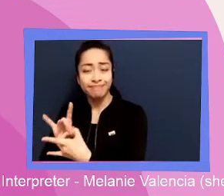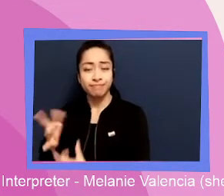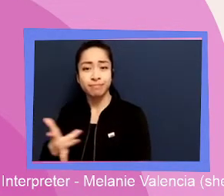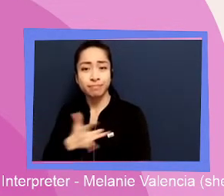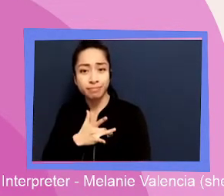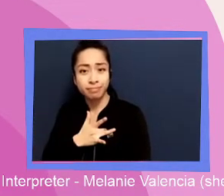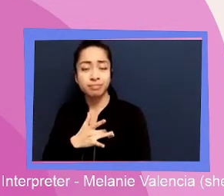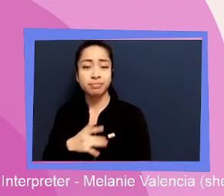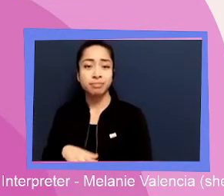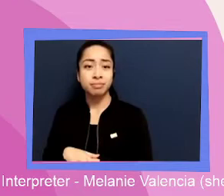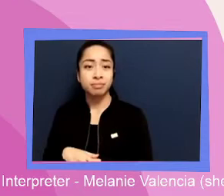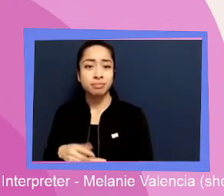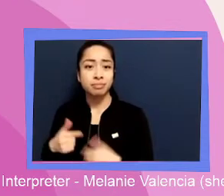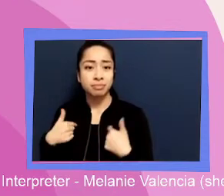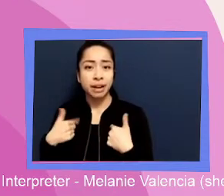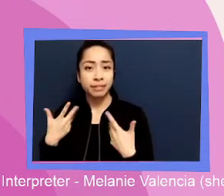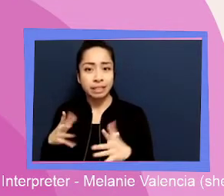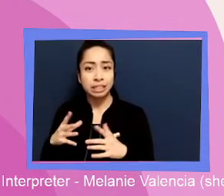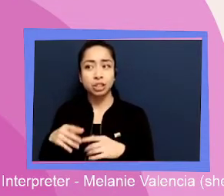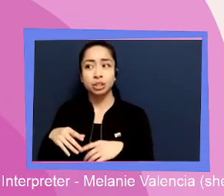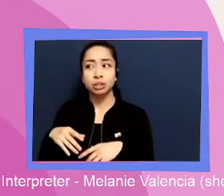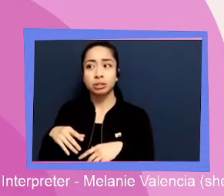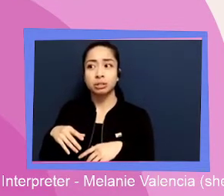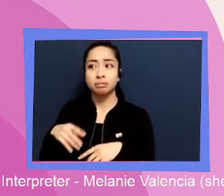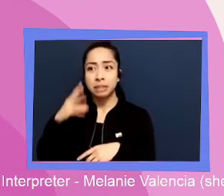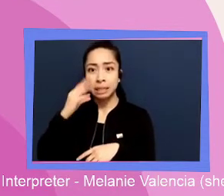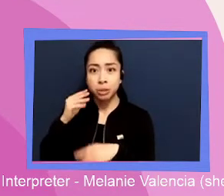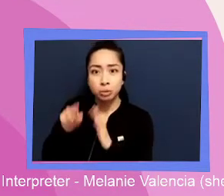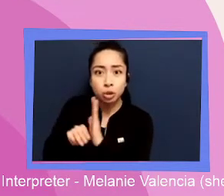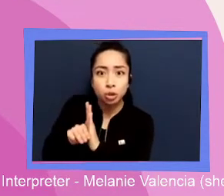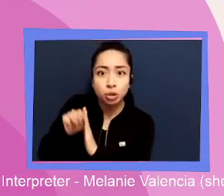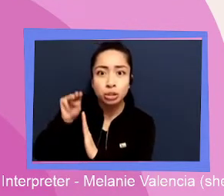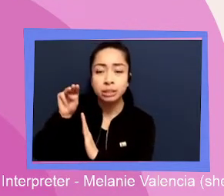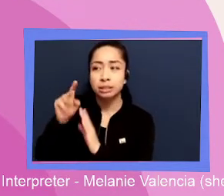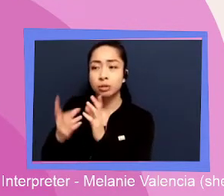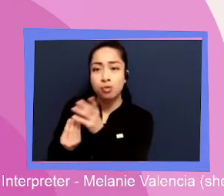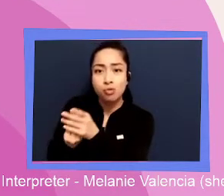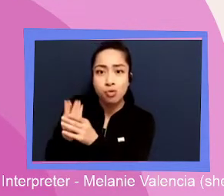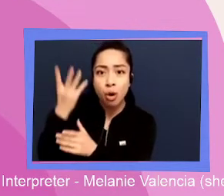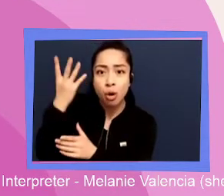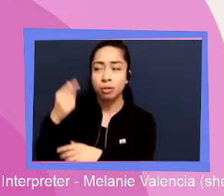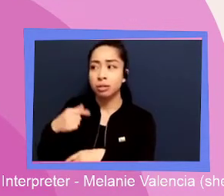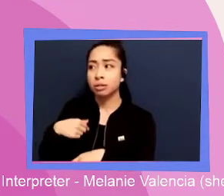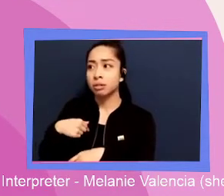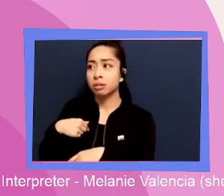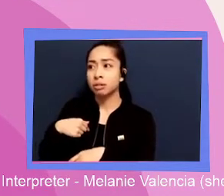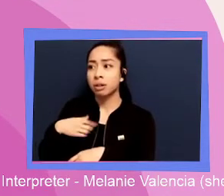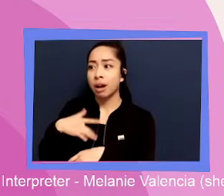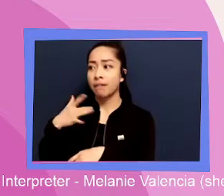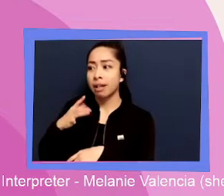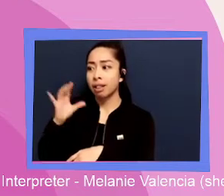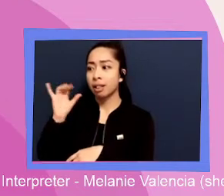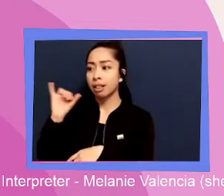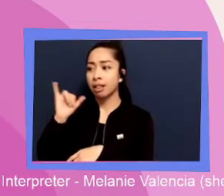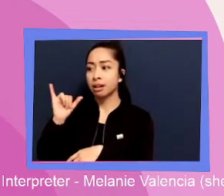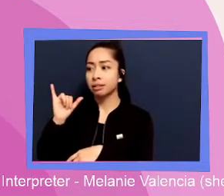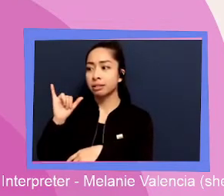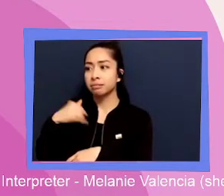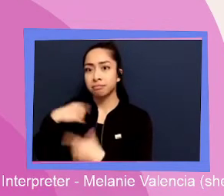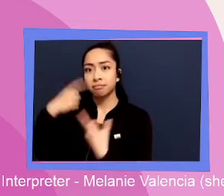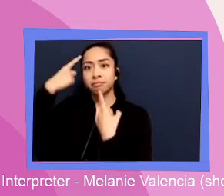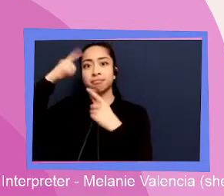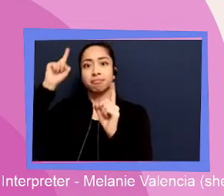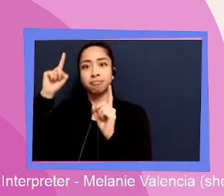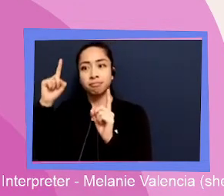found maturity, where I found my place in the world, where I felt that